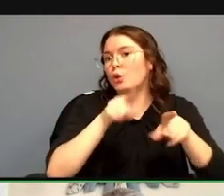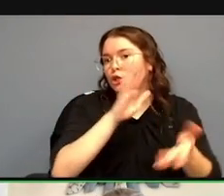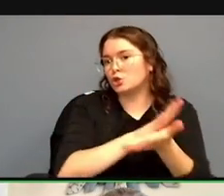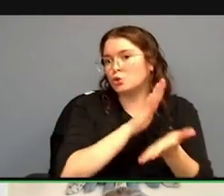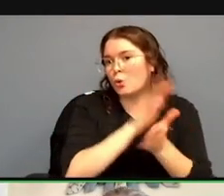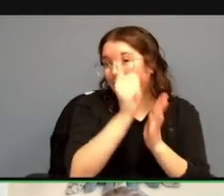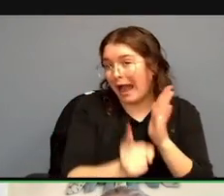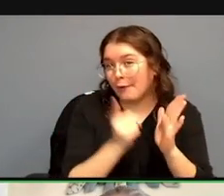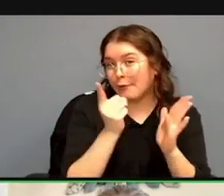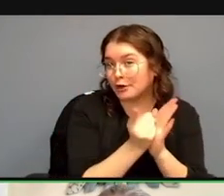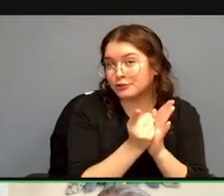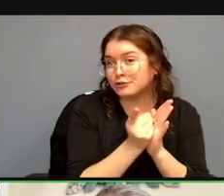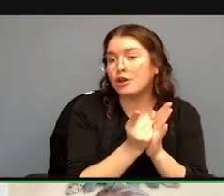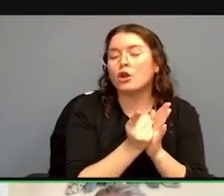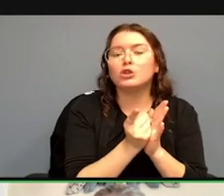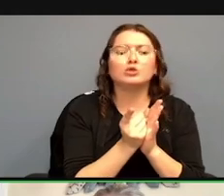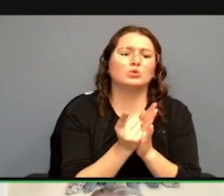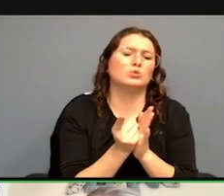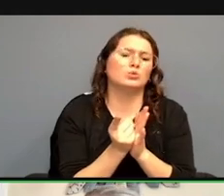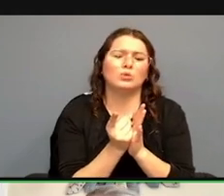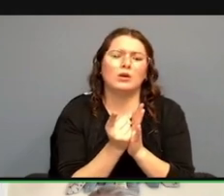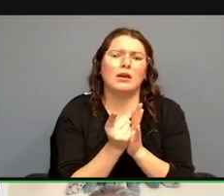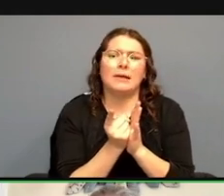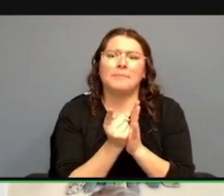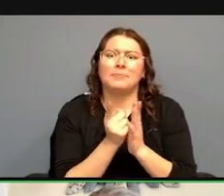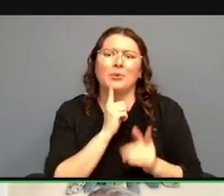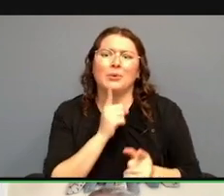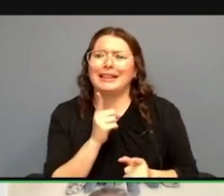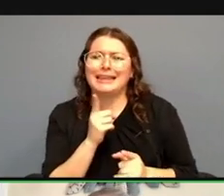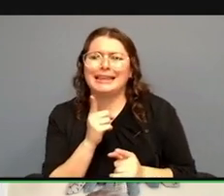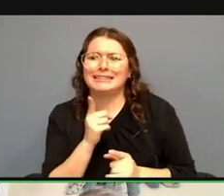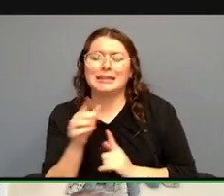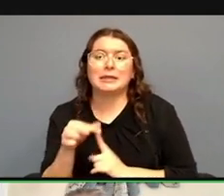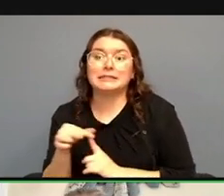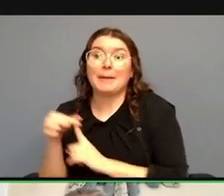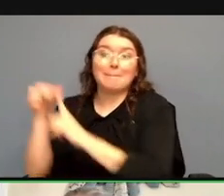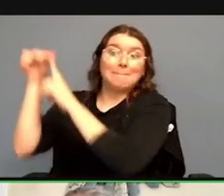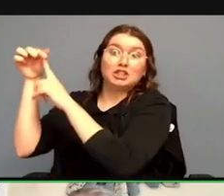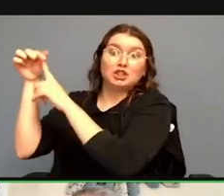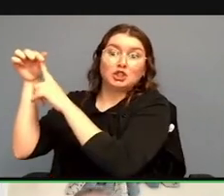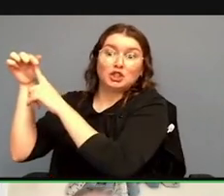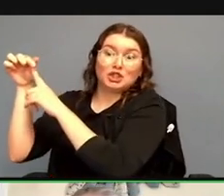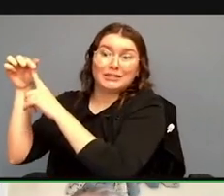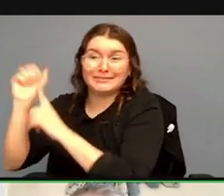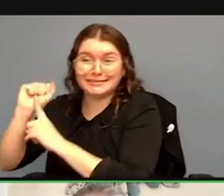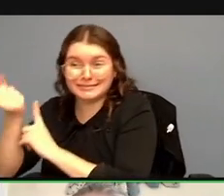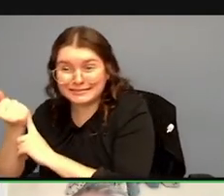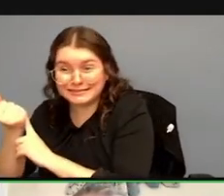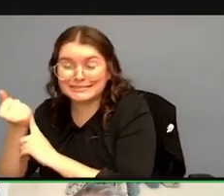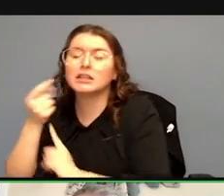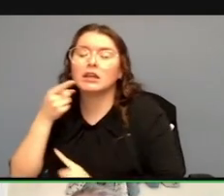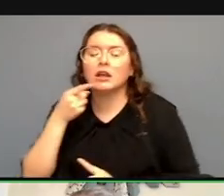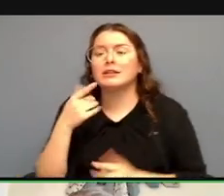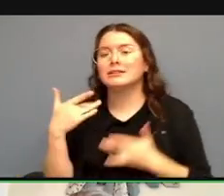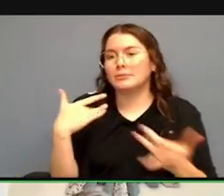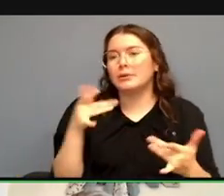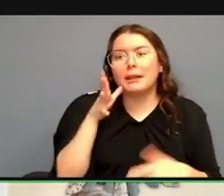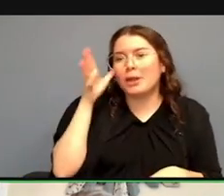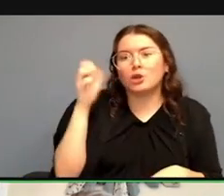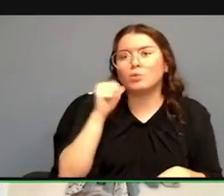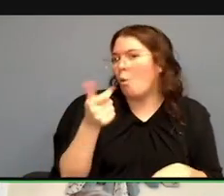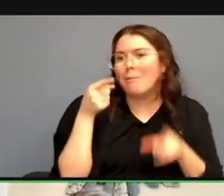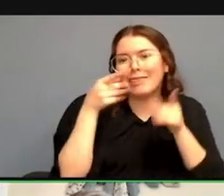and except for very extenuating circumstances, the parents are not going to be there when testing is taking place.